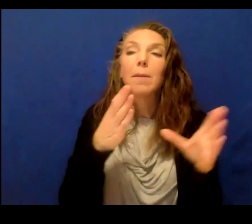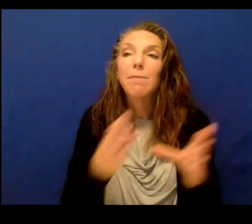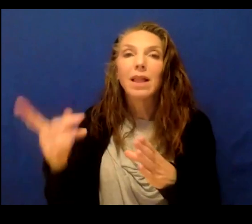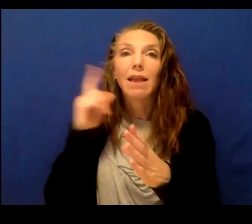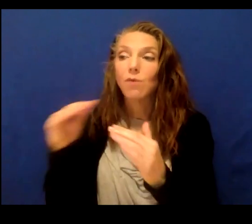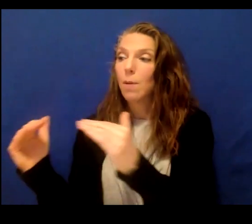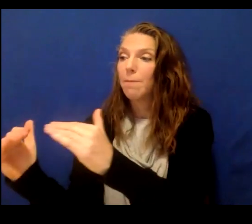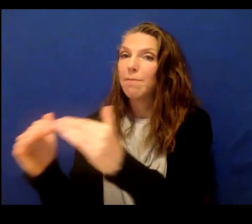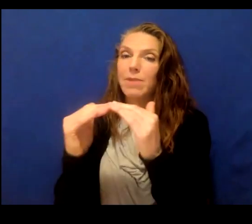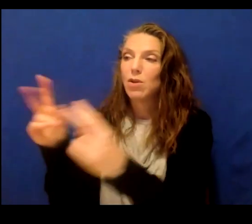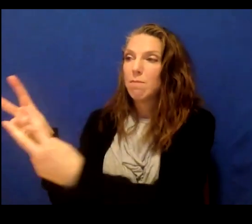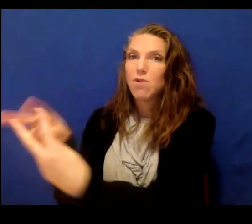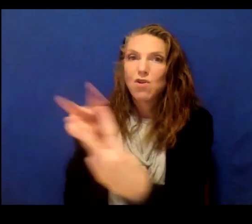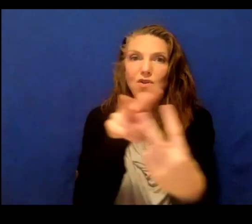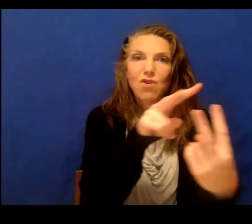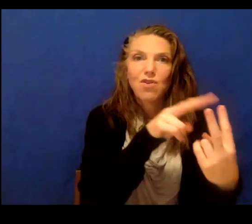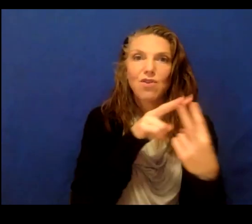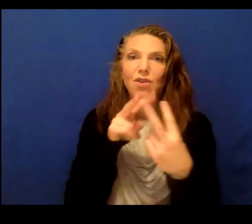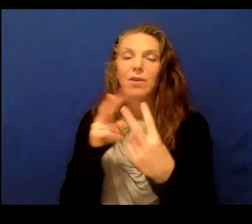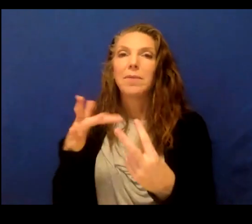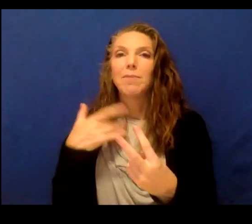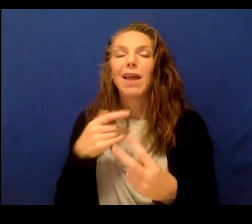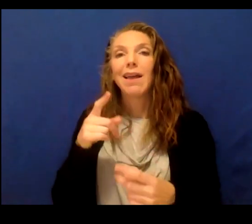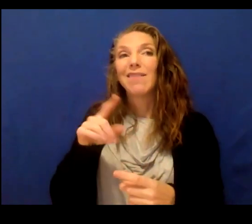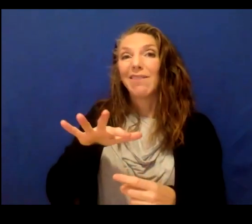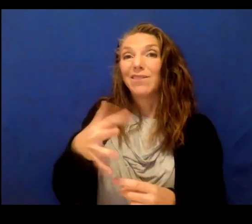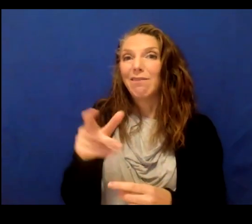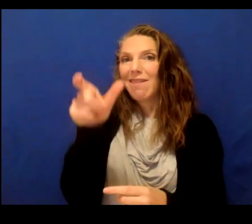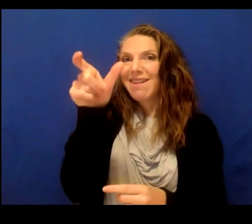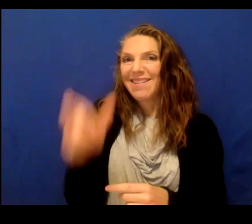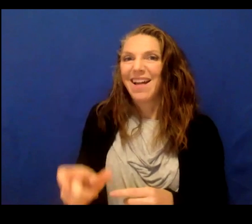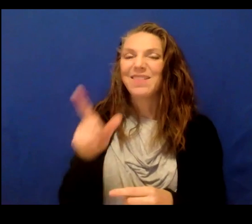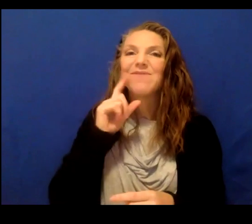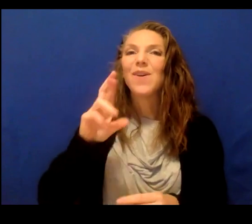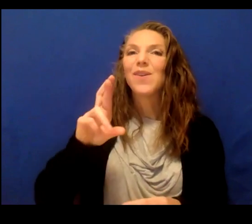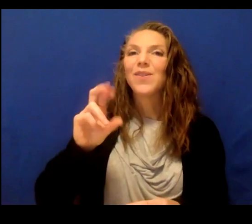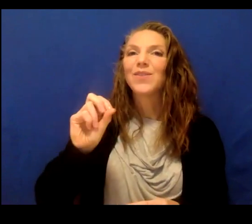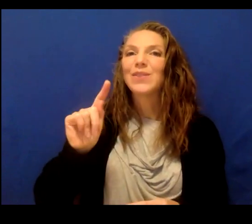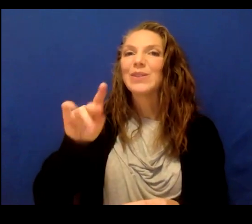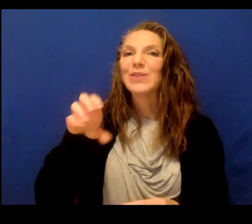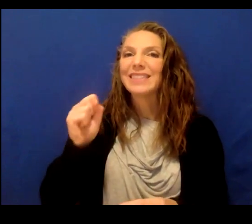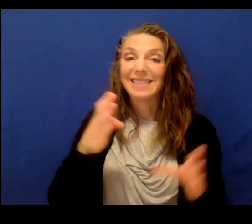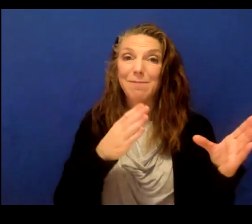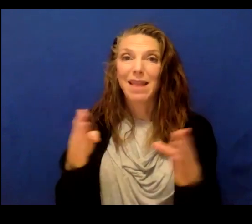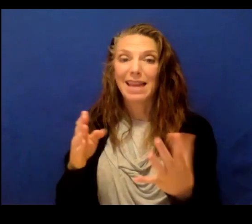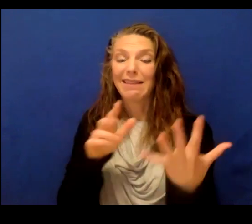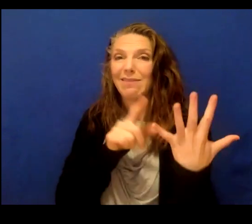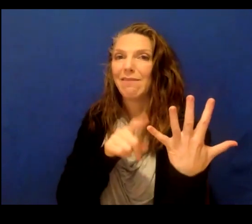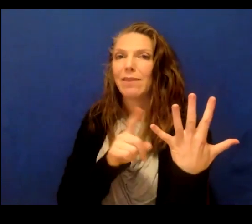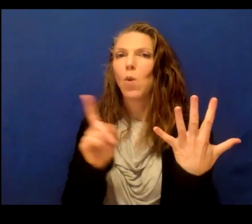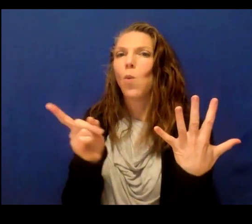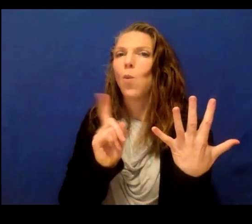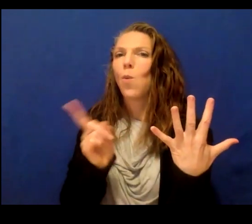partnerships. Oftentimes, we'll have another kind of column on that routines structure, on that routines planning structure. Where